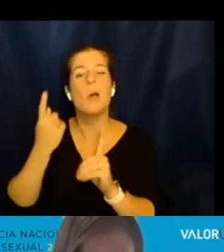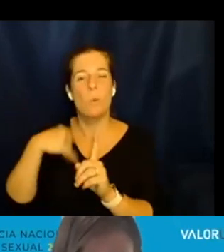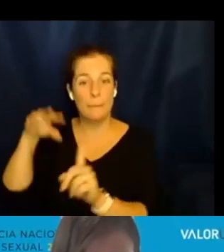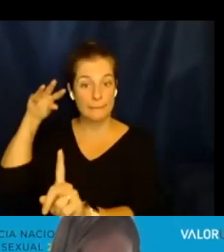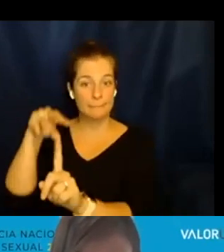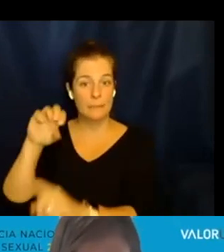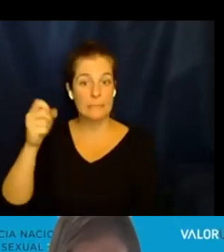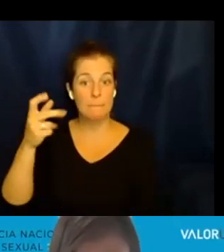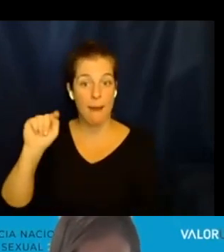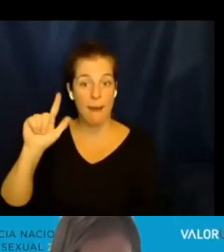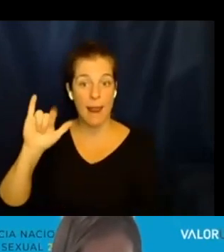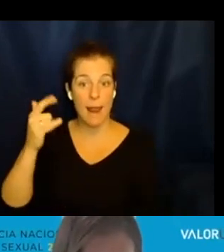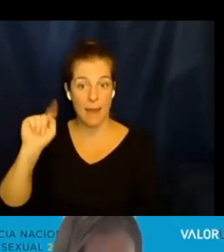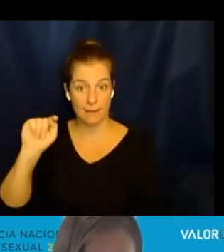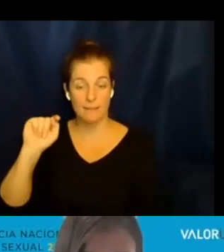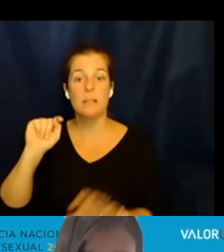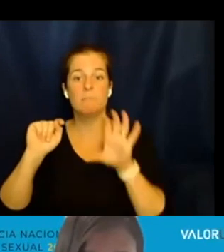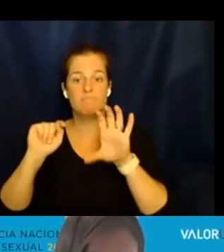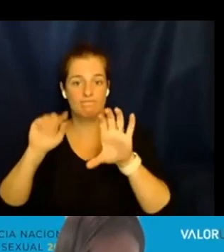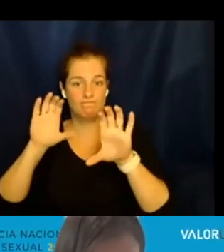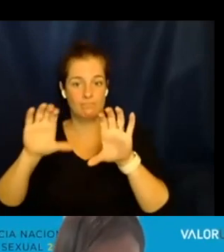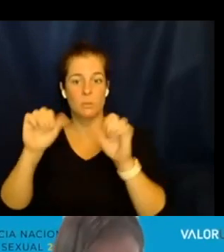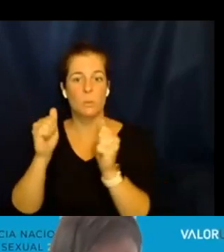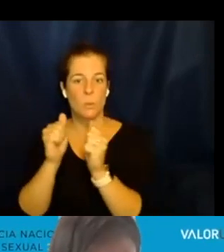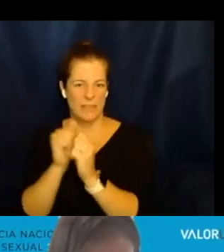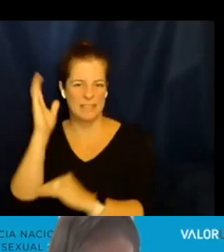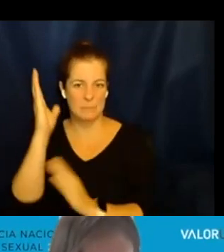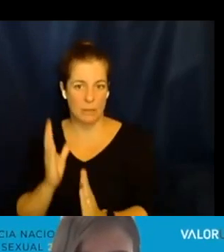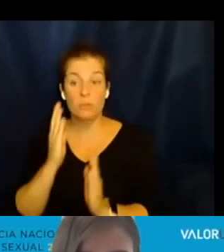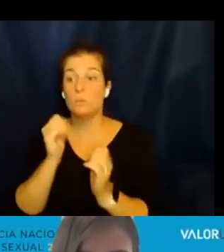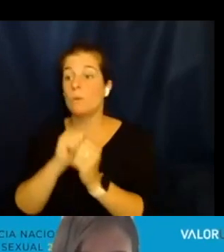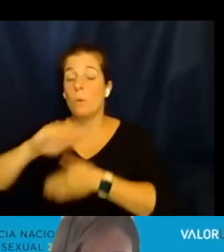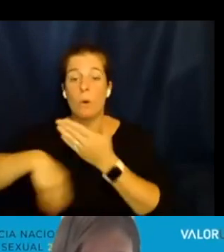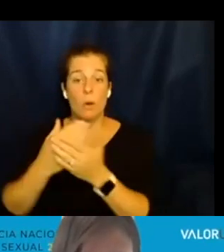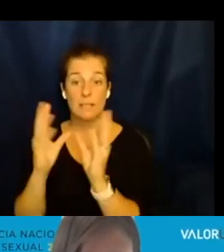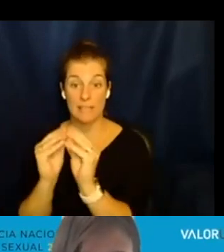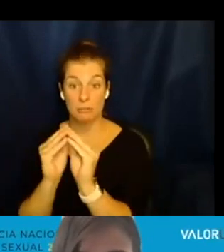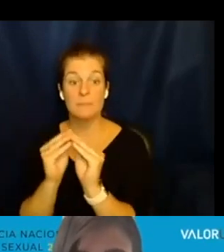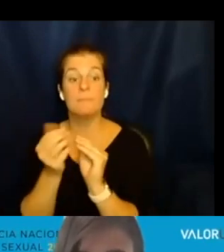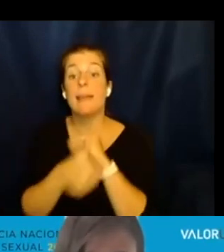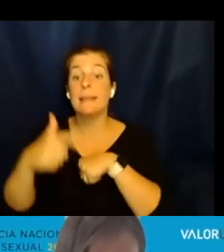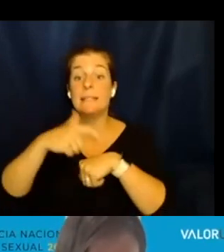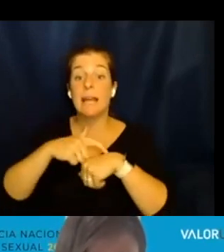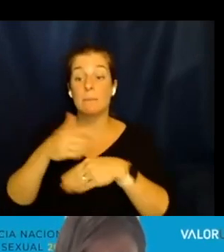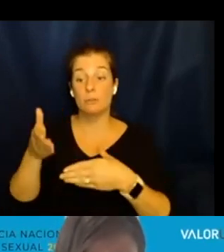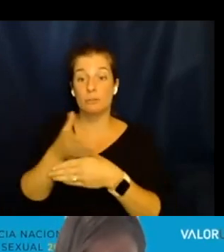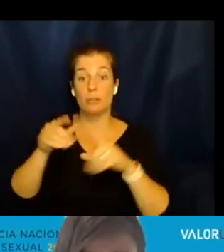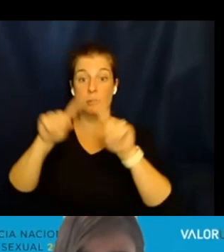next to the speakers' videos in all of our NSAC sessions. Whenever we share a screen with,